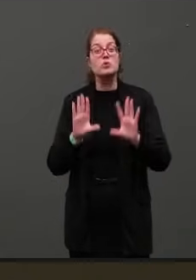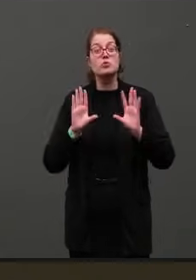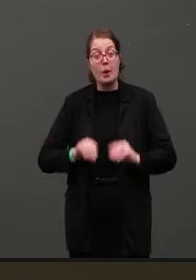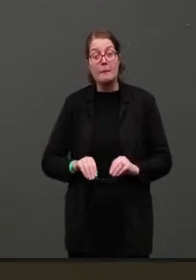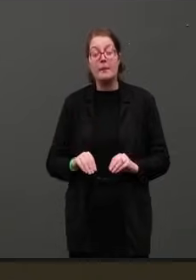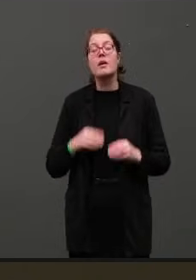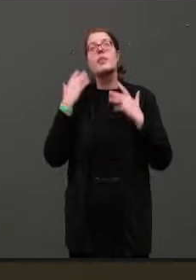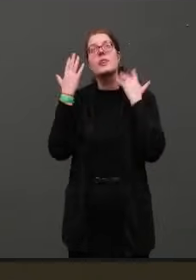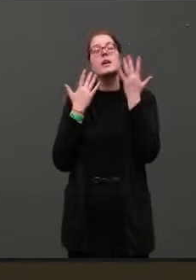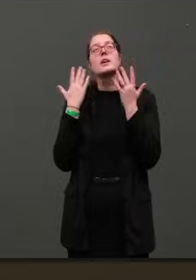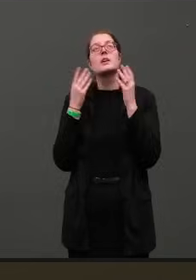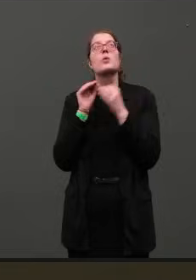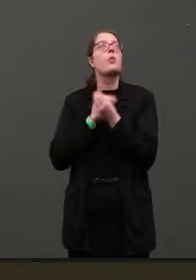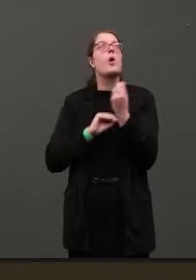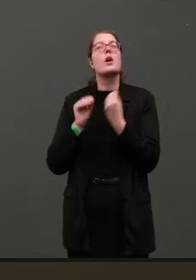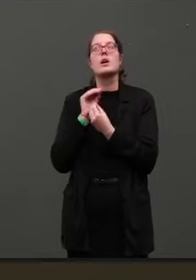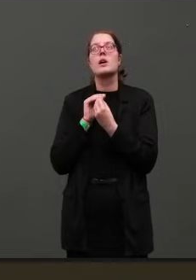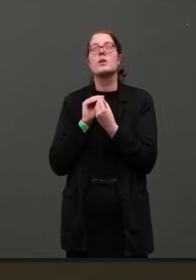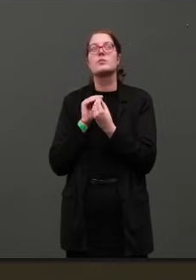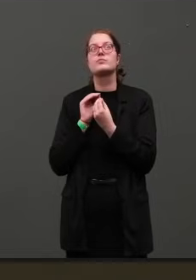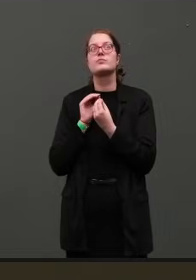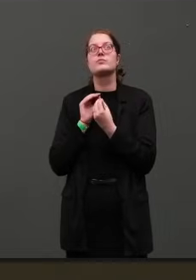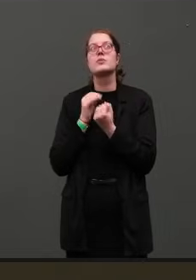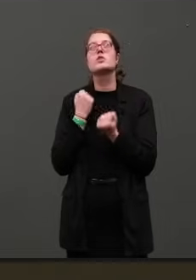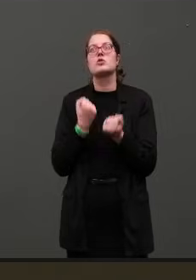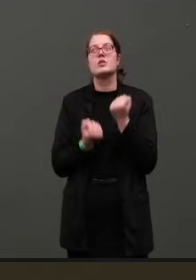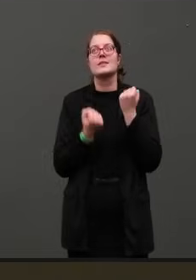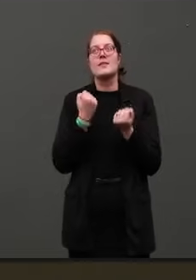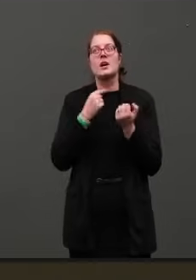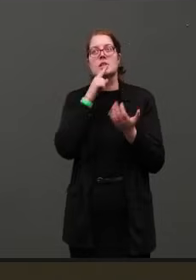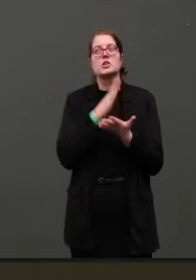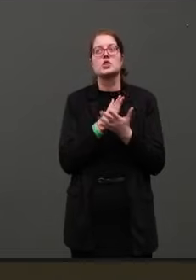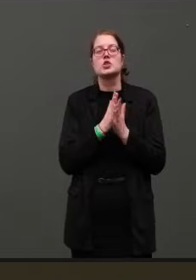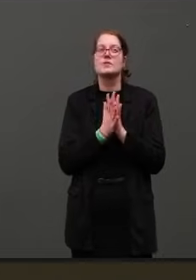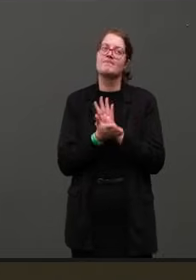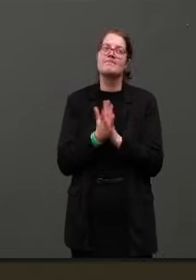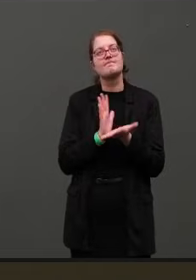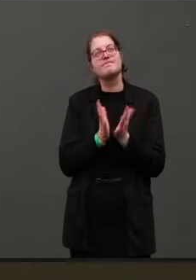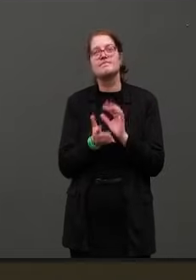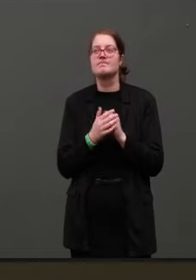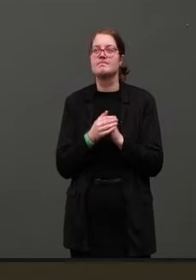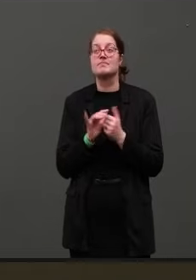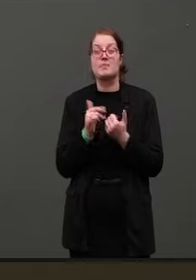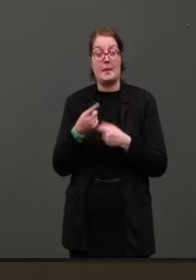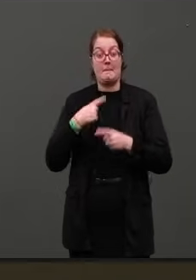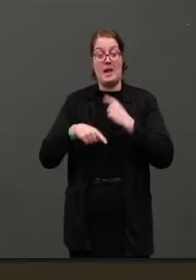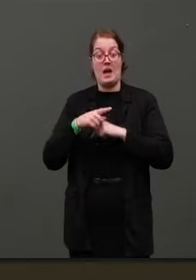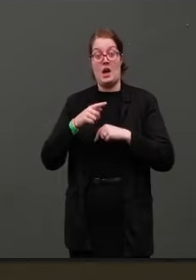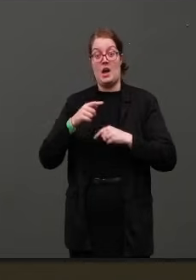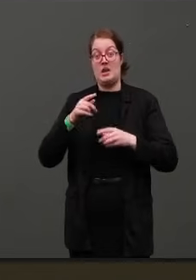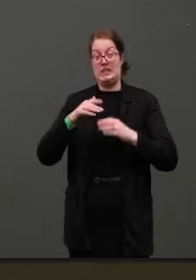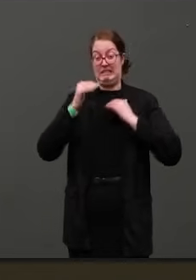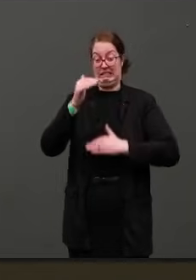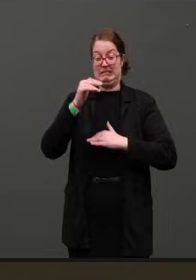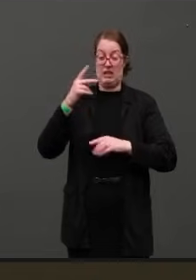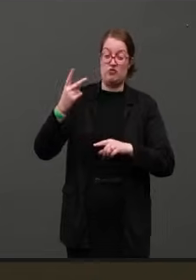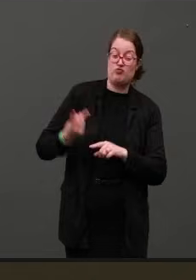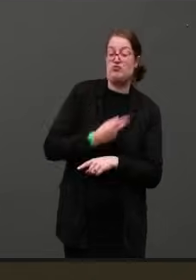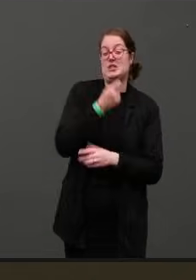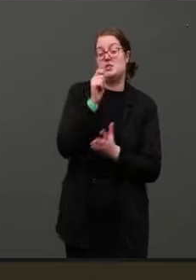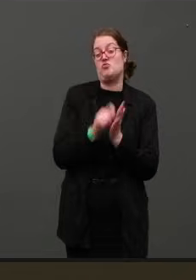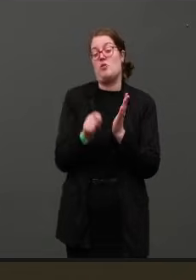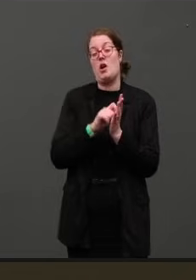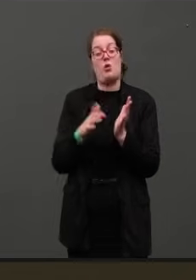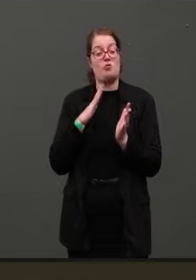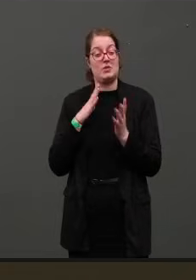figure out how you can justify that decision. Now, that may require you to go back and rewrite a whole bunch of stuff that you've already done. Or maybe